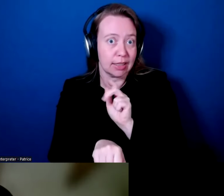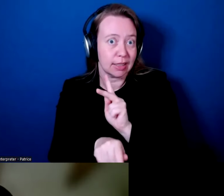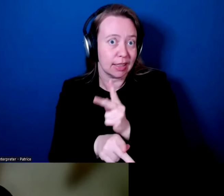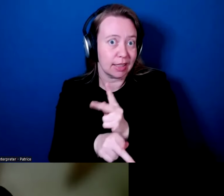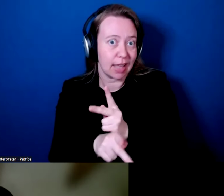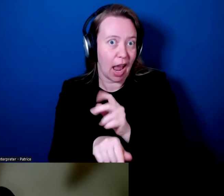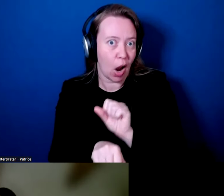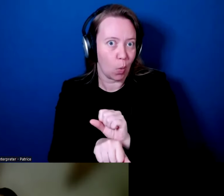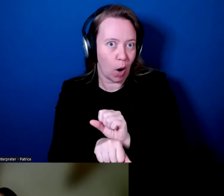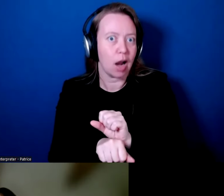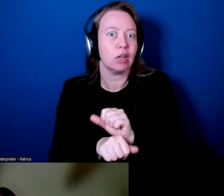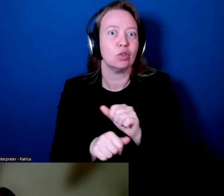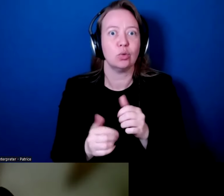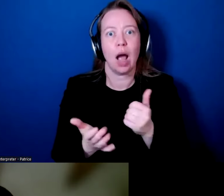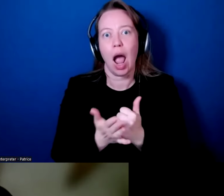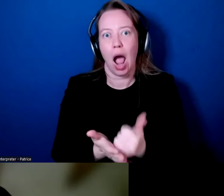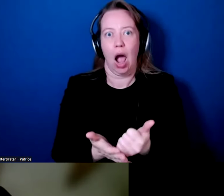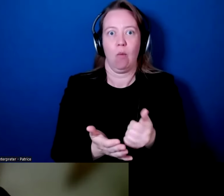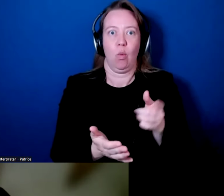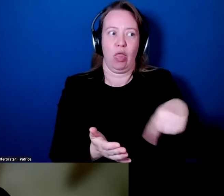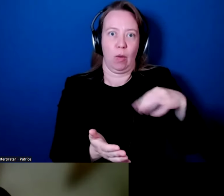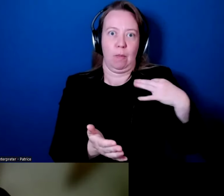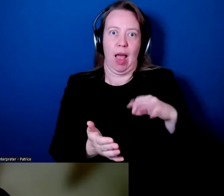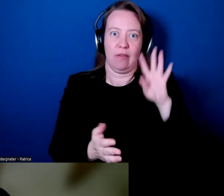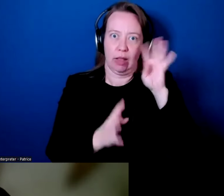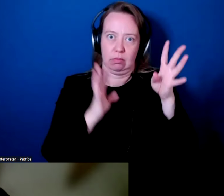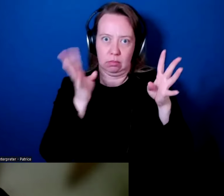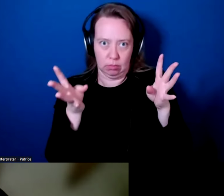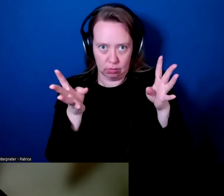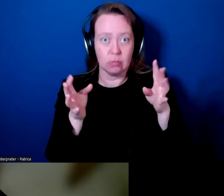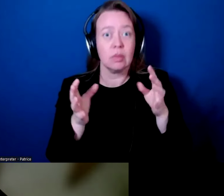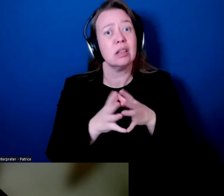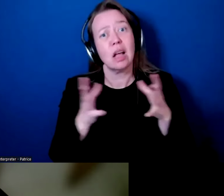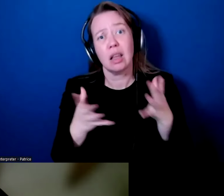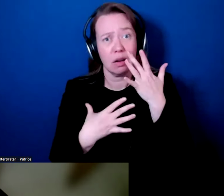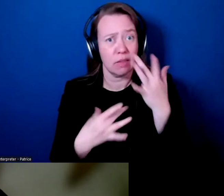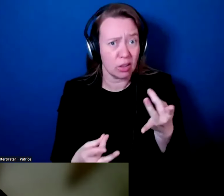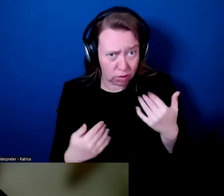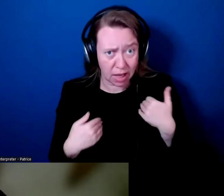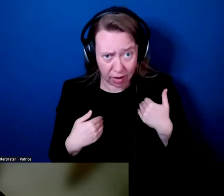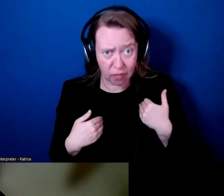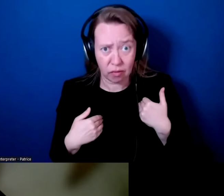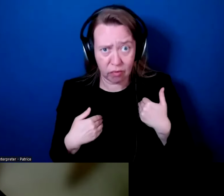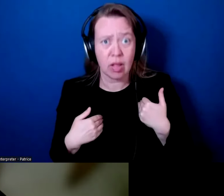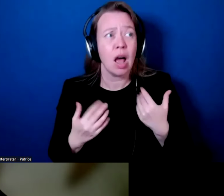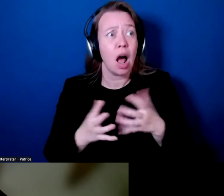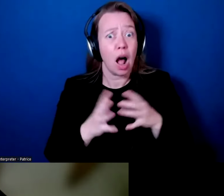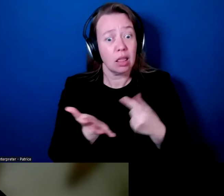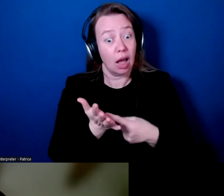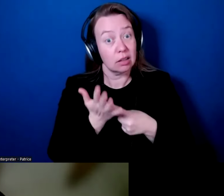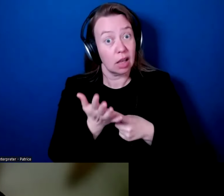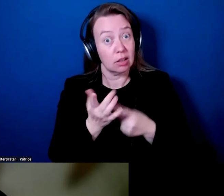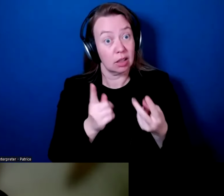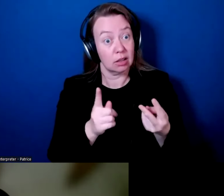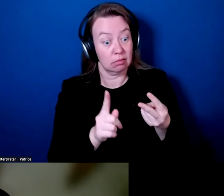of these efforts. So there is a lot of interest. There is a lot of discussion around this. I